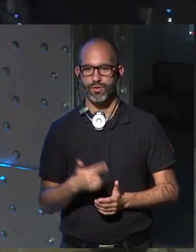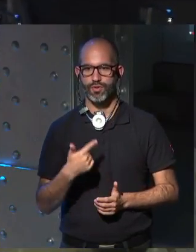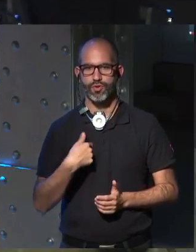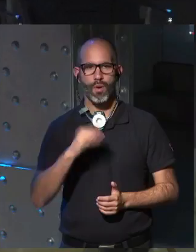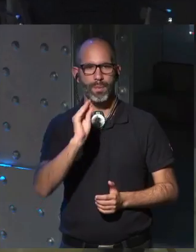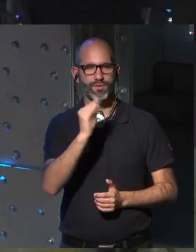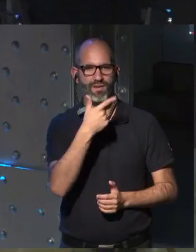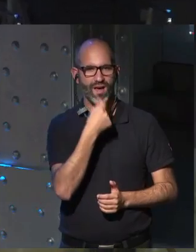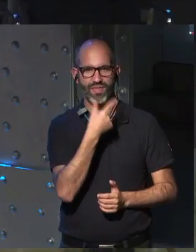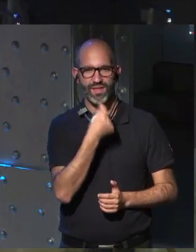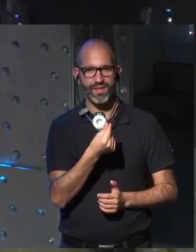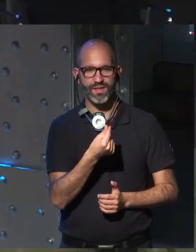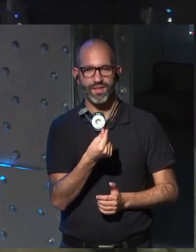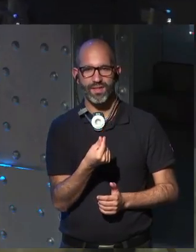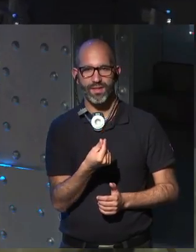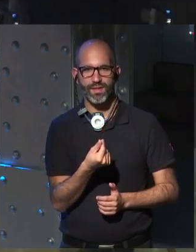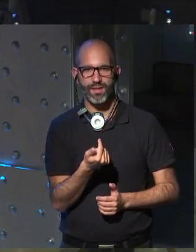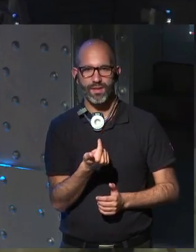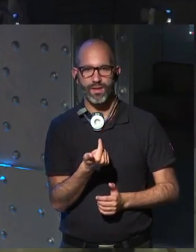Well, I had a very simple question myself.